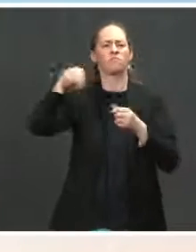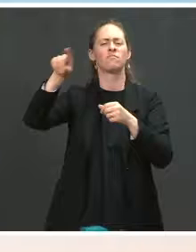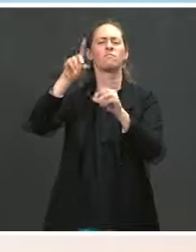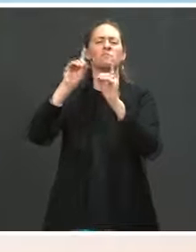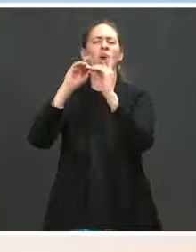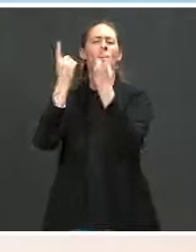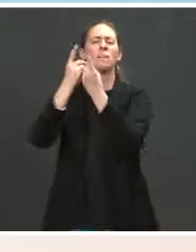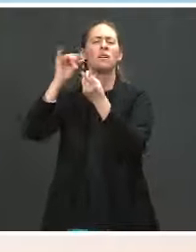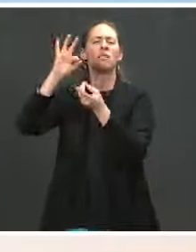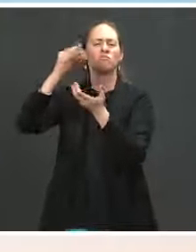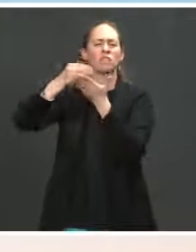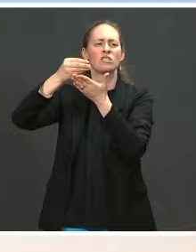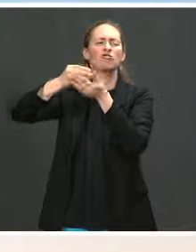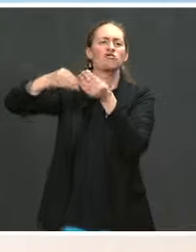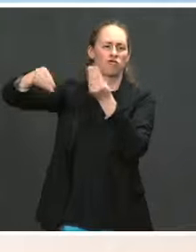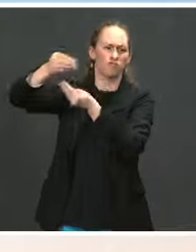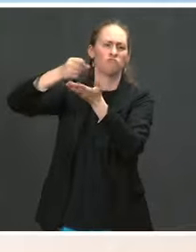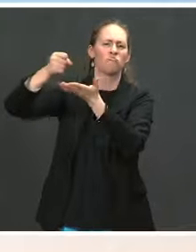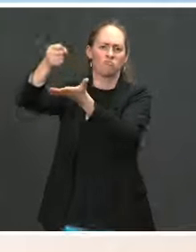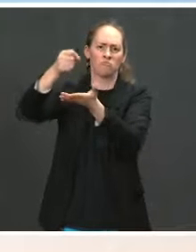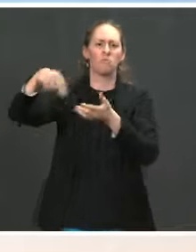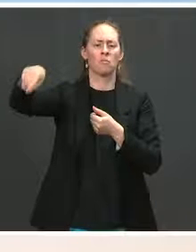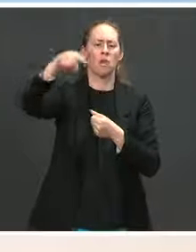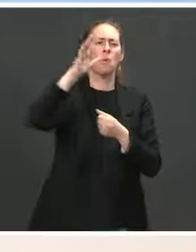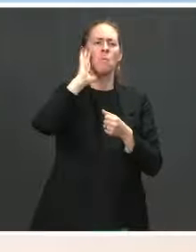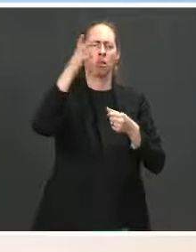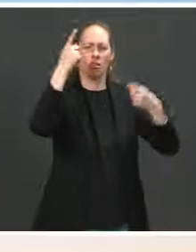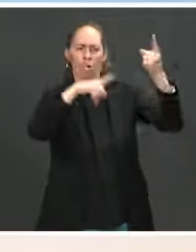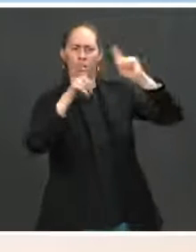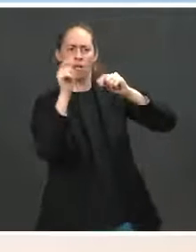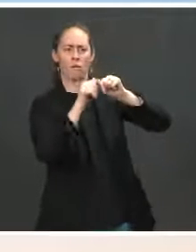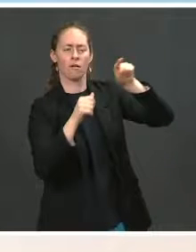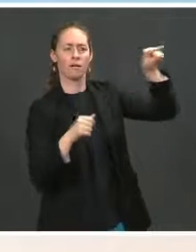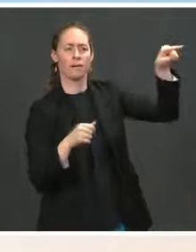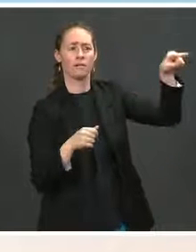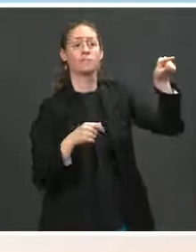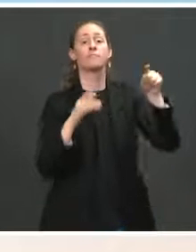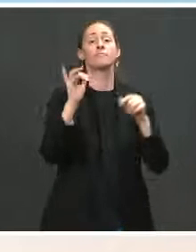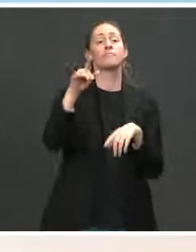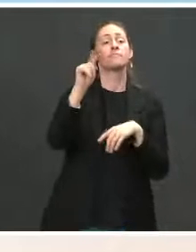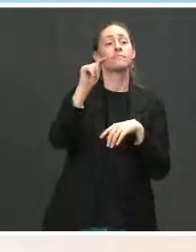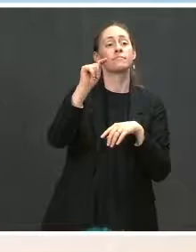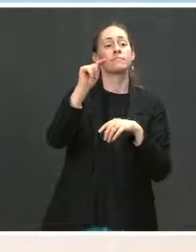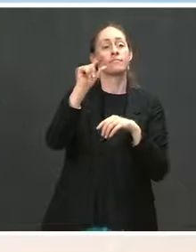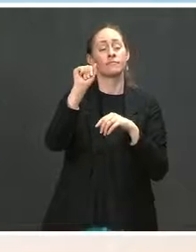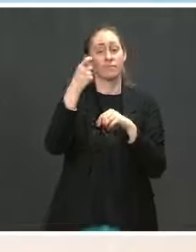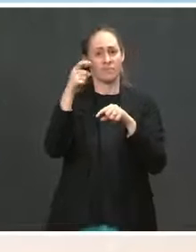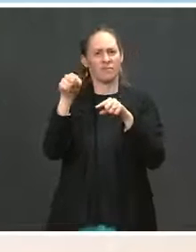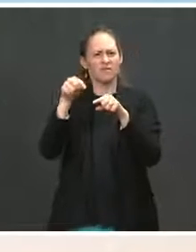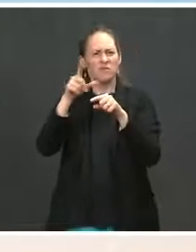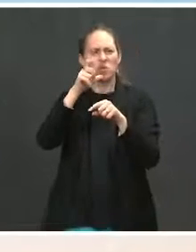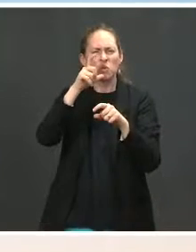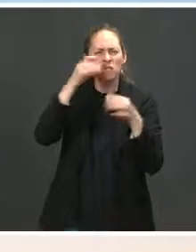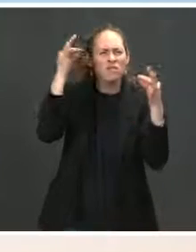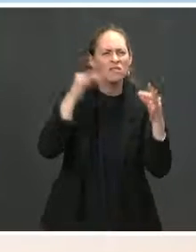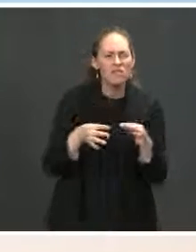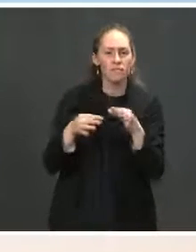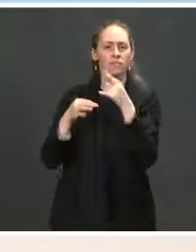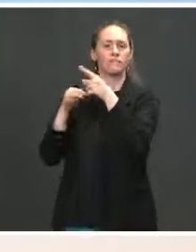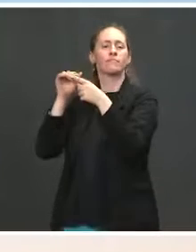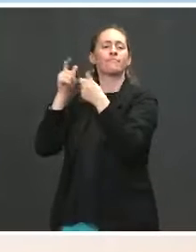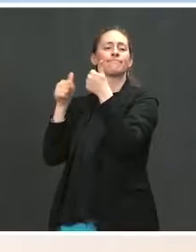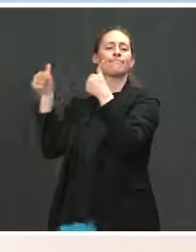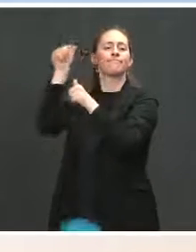reason the global minimum tax was proposed was because the administration, Secretary Yellen and others felt it was important to end the race to the bottom